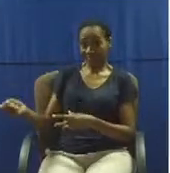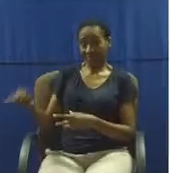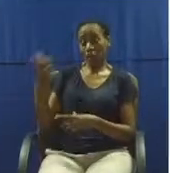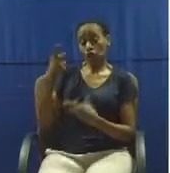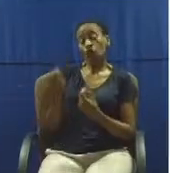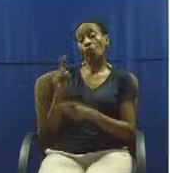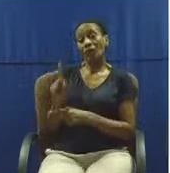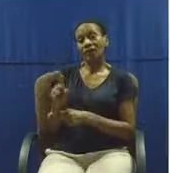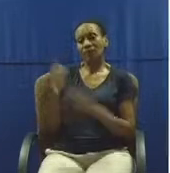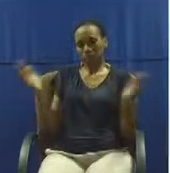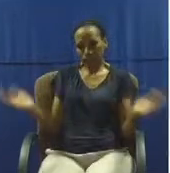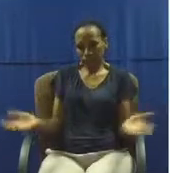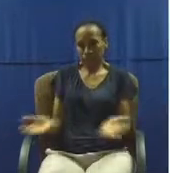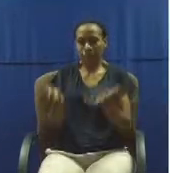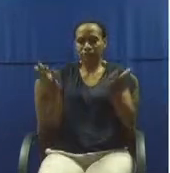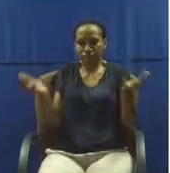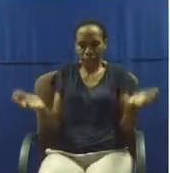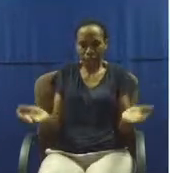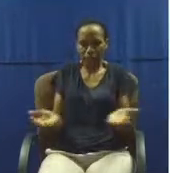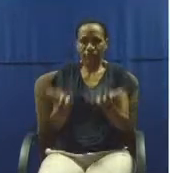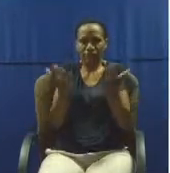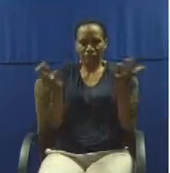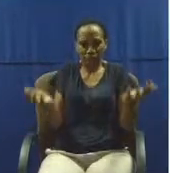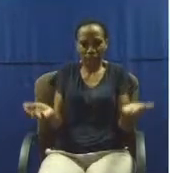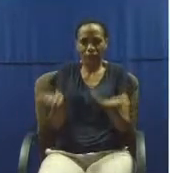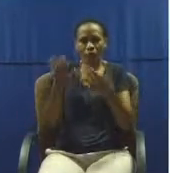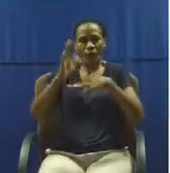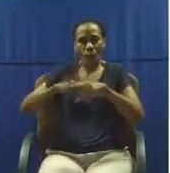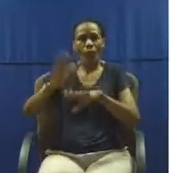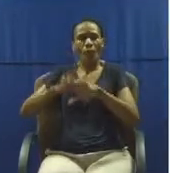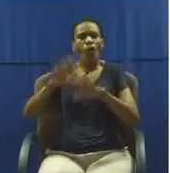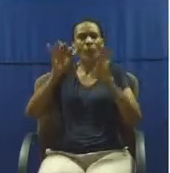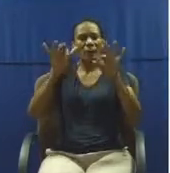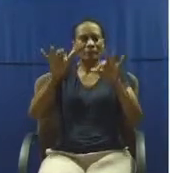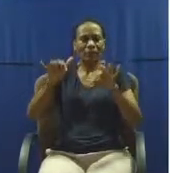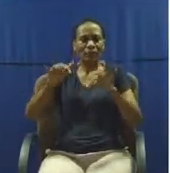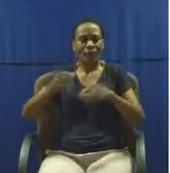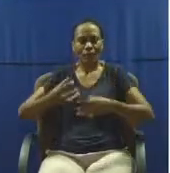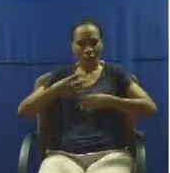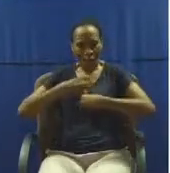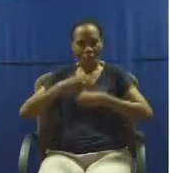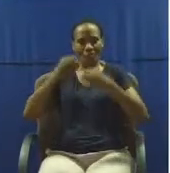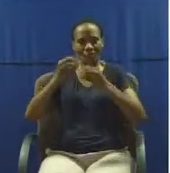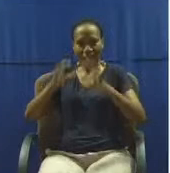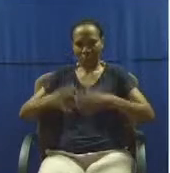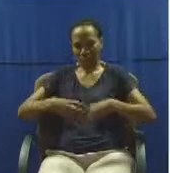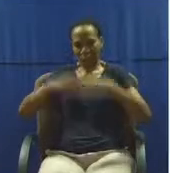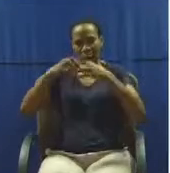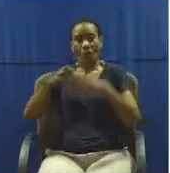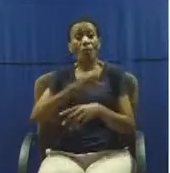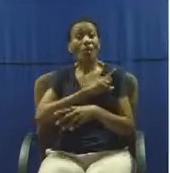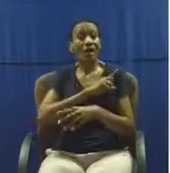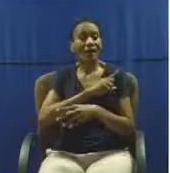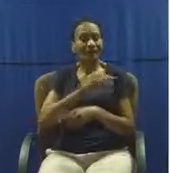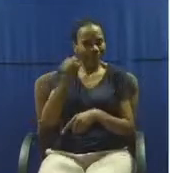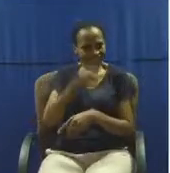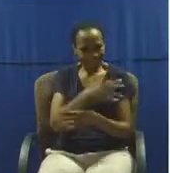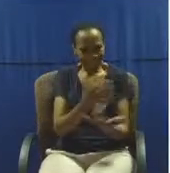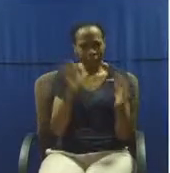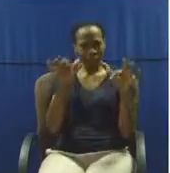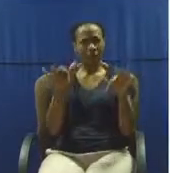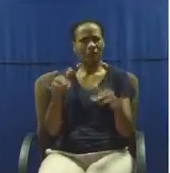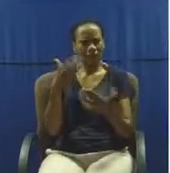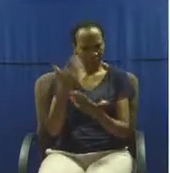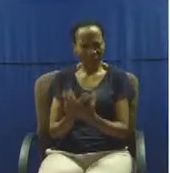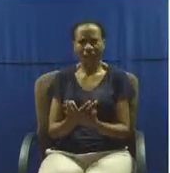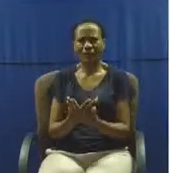to encourage that spirit of entrepreneurship among South Africans so that they can get on and